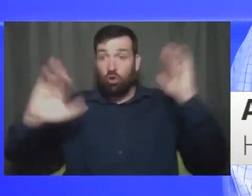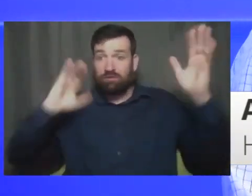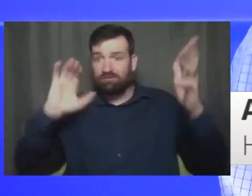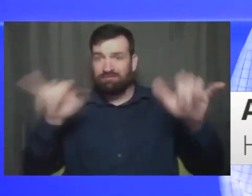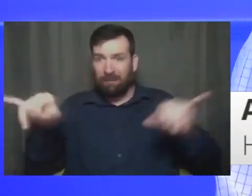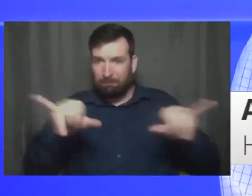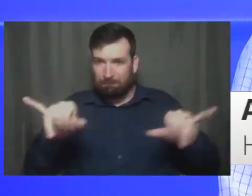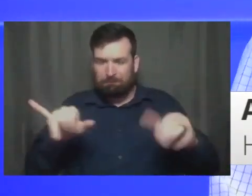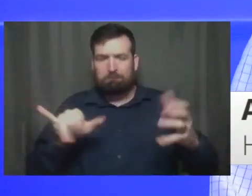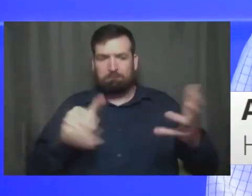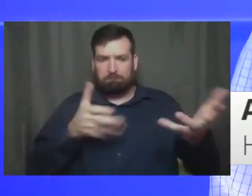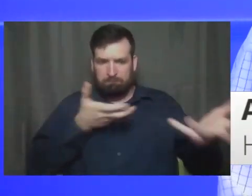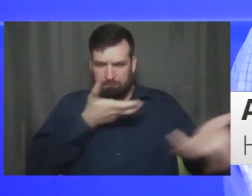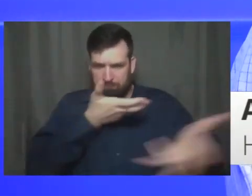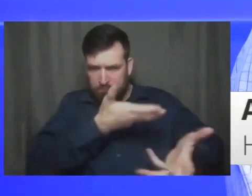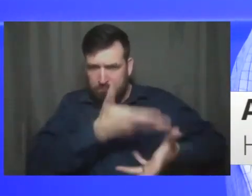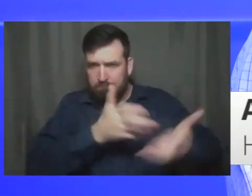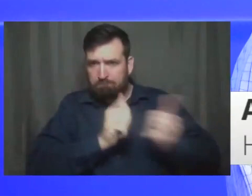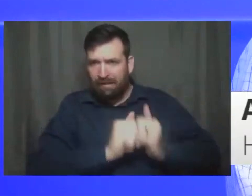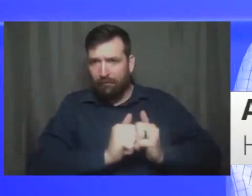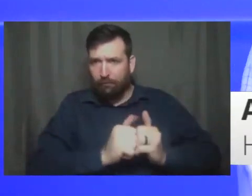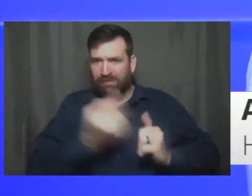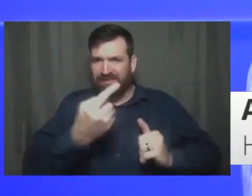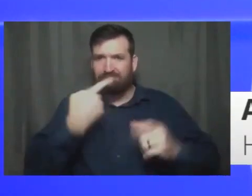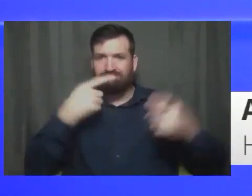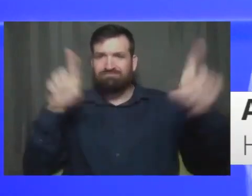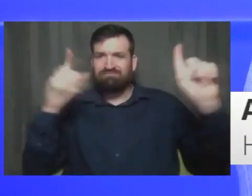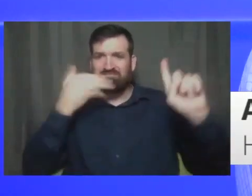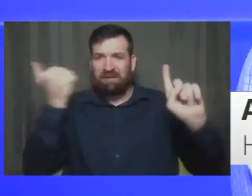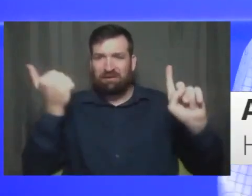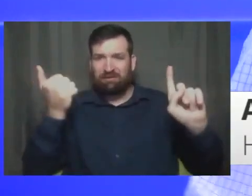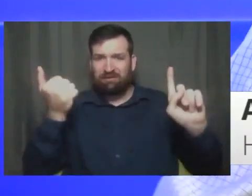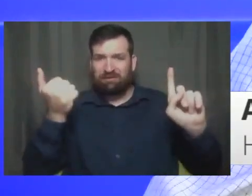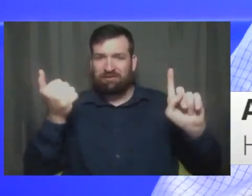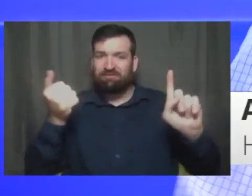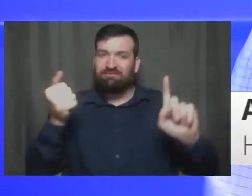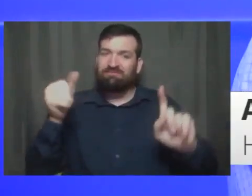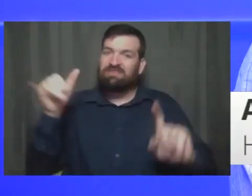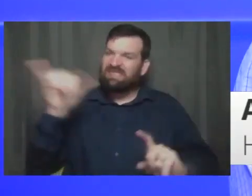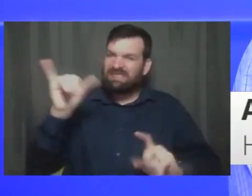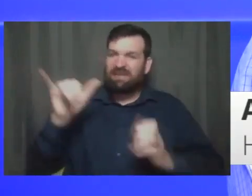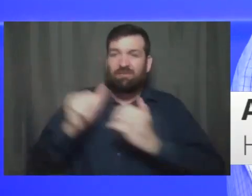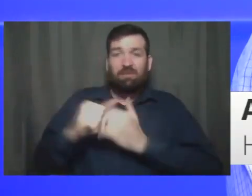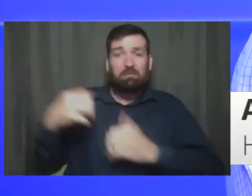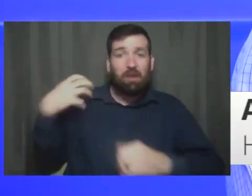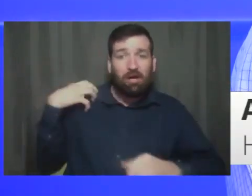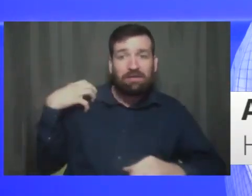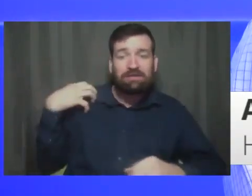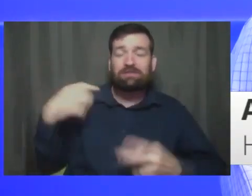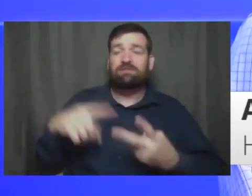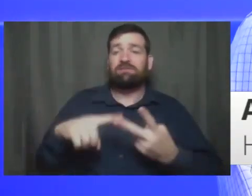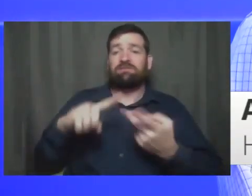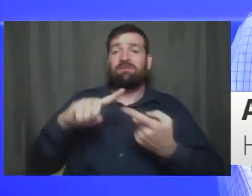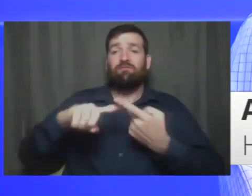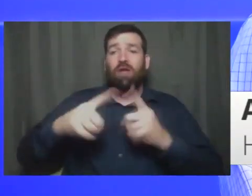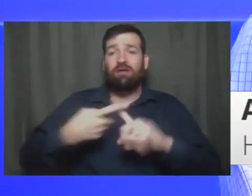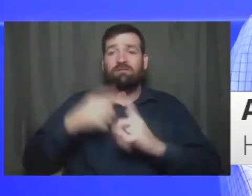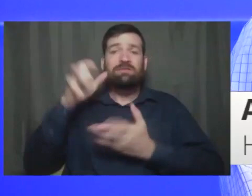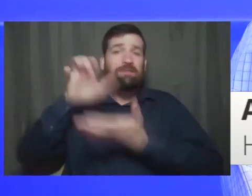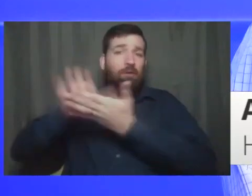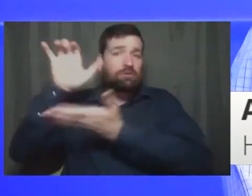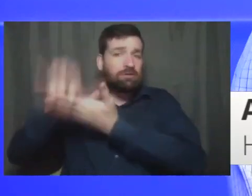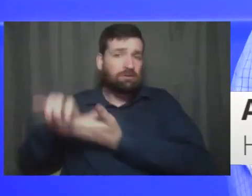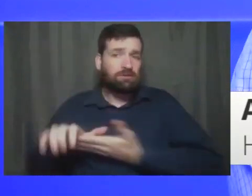out together something that works better. And it would be the same, I think, with a boss, or the same with a friend or a spouse. Rather than sort